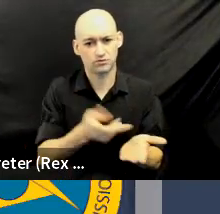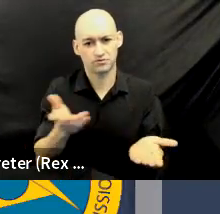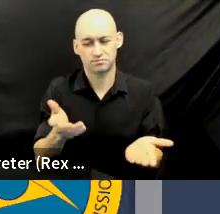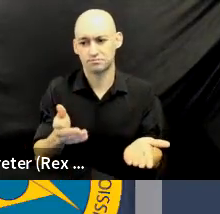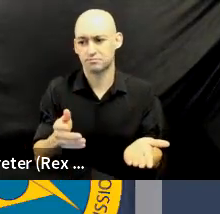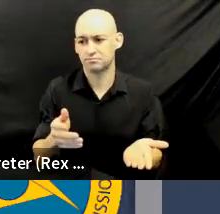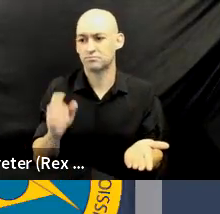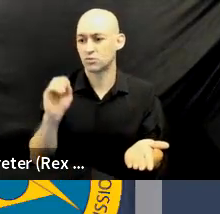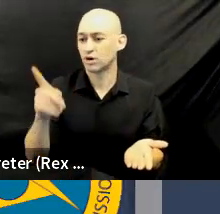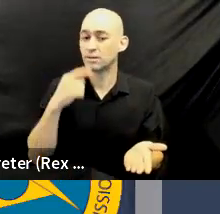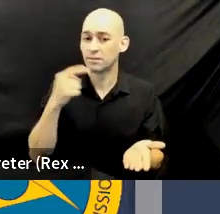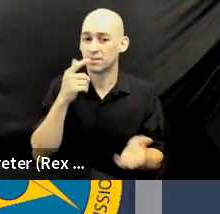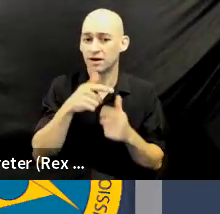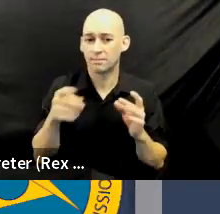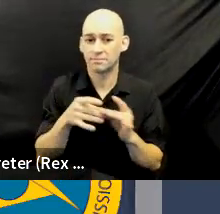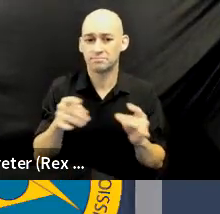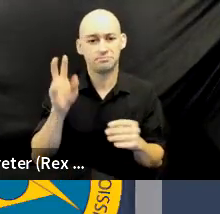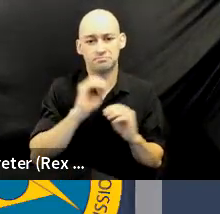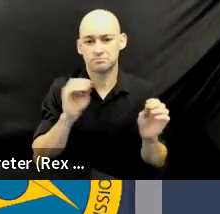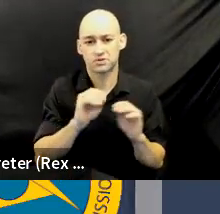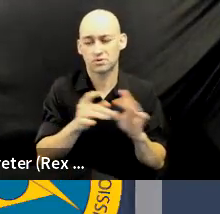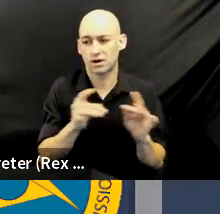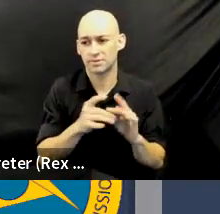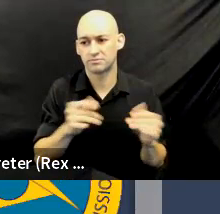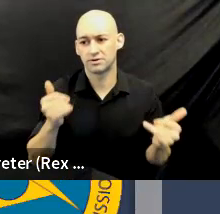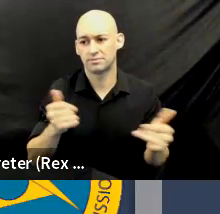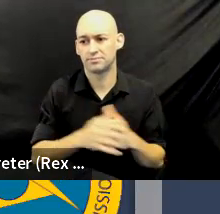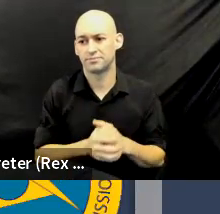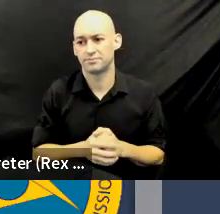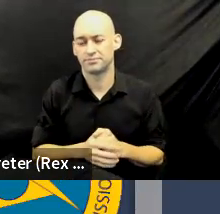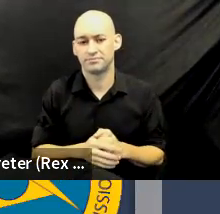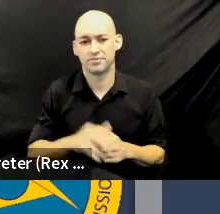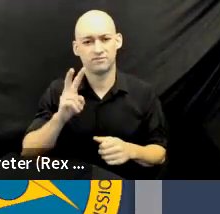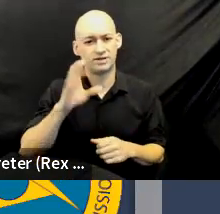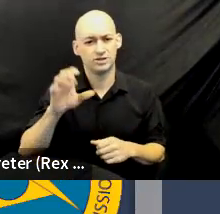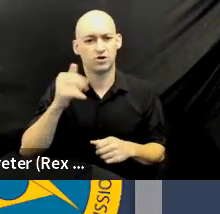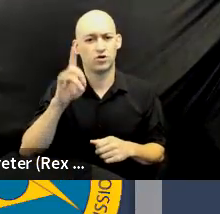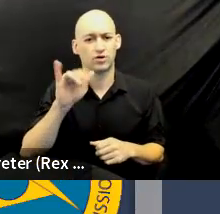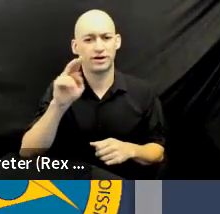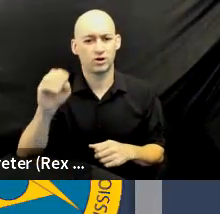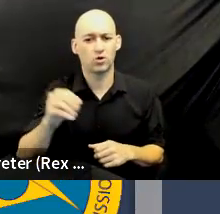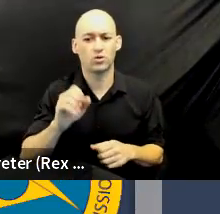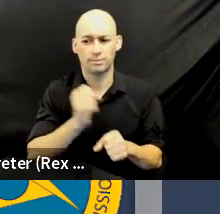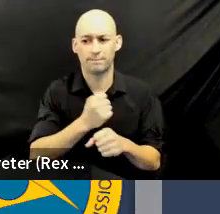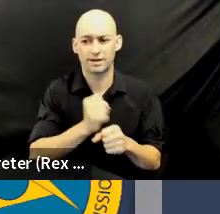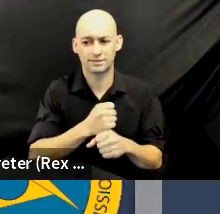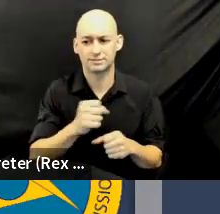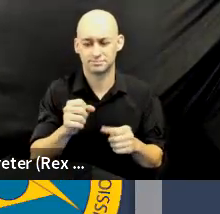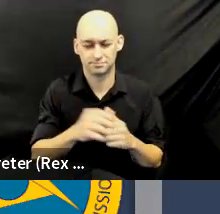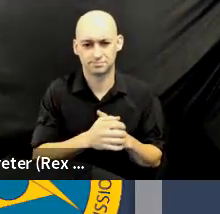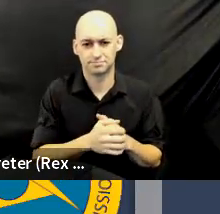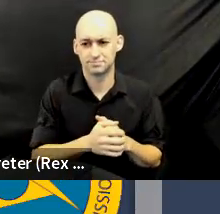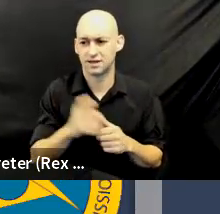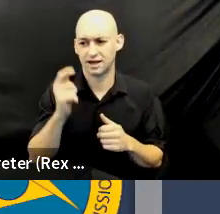comment. We received no public comment for the item. Thank you. Okay, then Vice Chair Gardino makes the Thank you. motion. And good call, Chair. I got a little bit ahead of myself. That's